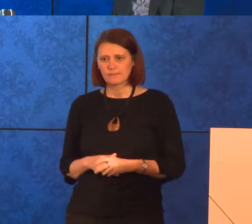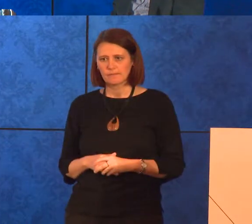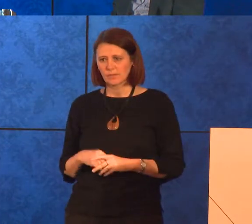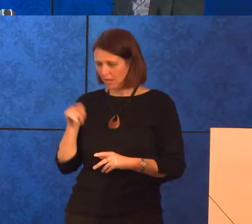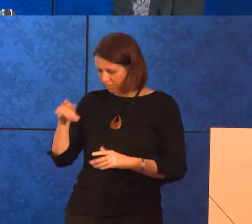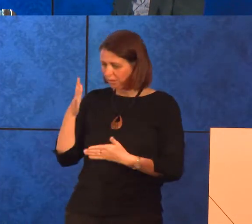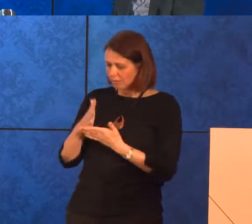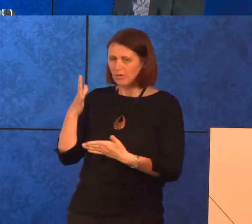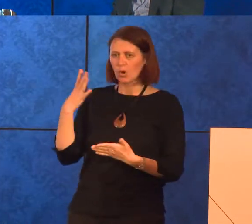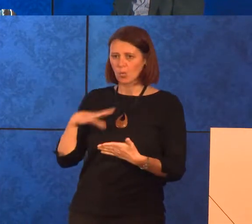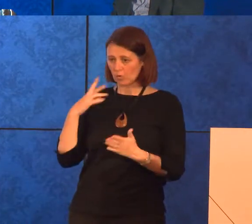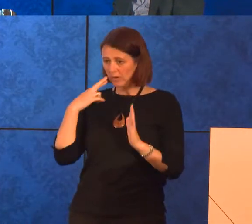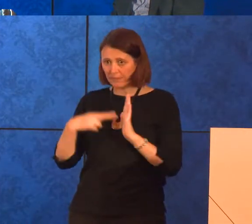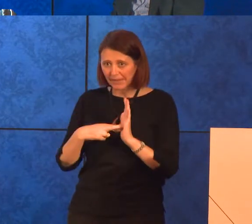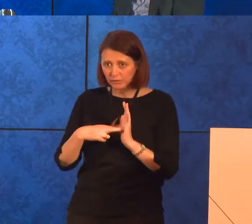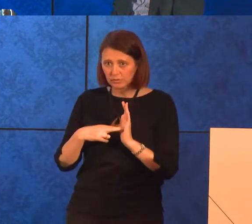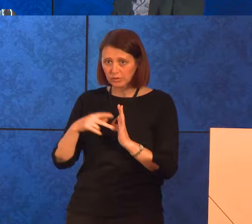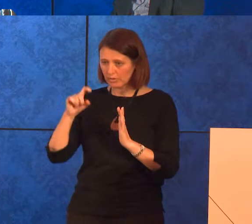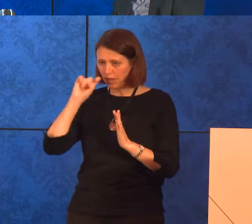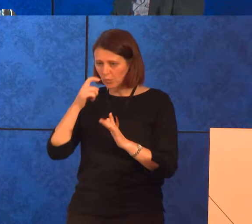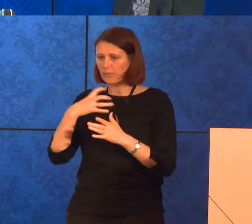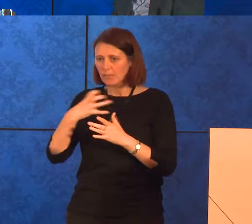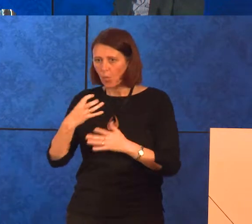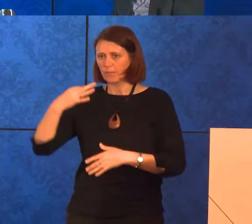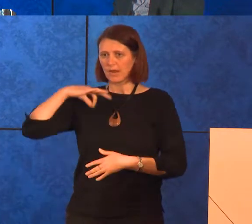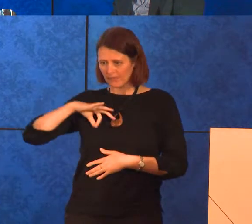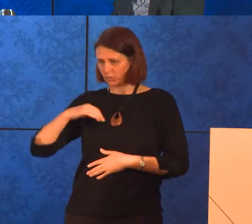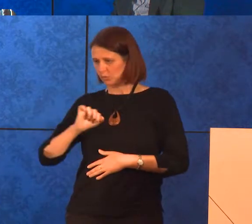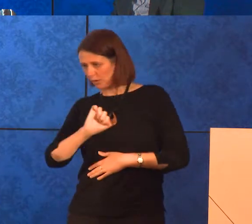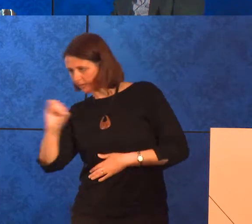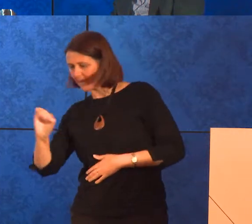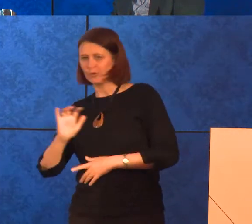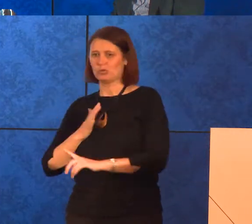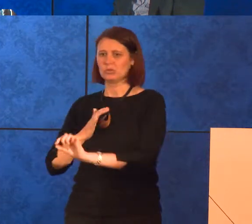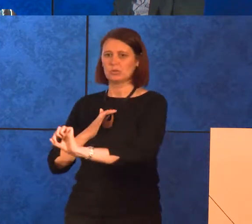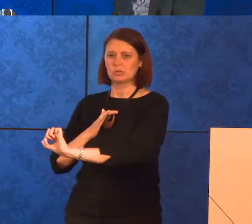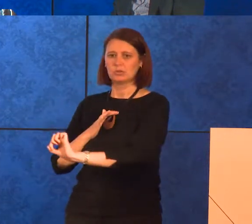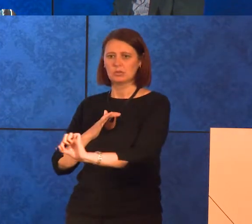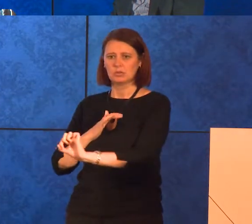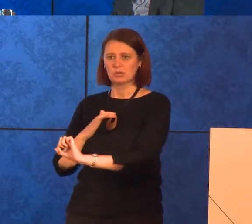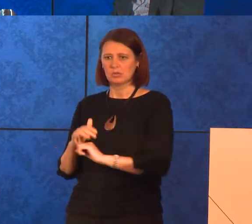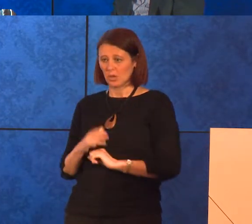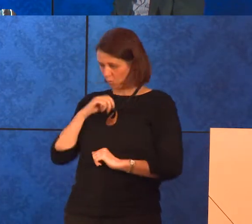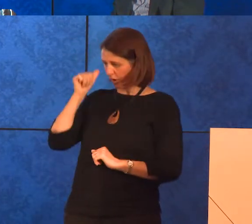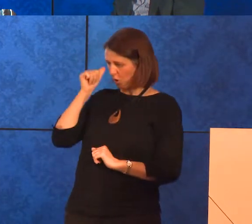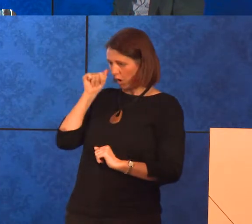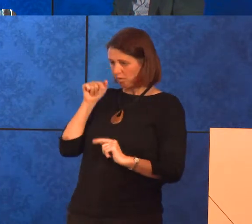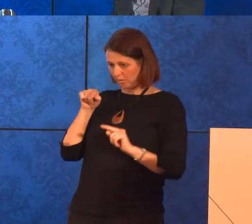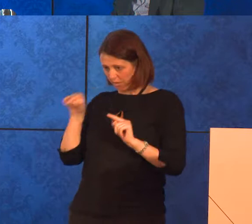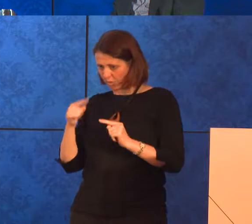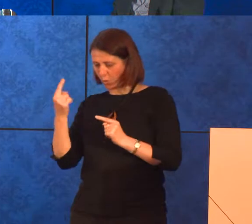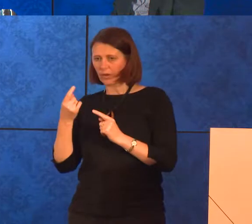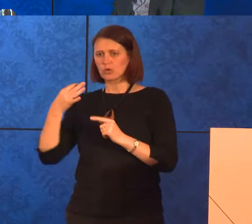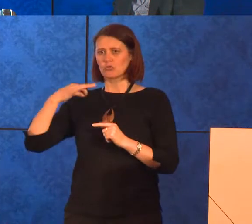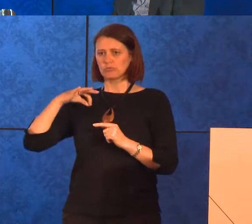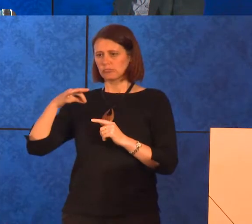to want recommendations that are going to be more beneficial to their interests. We know that we're the ones that represent